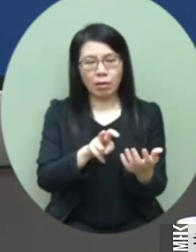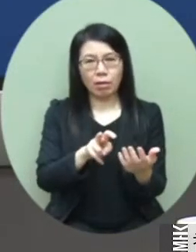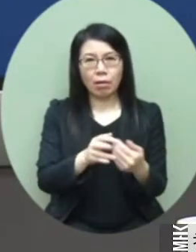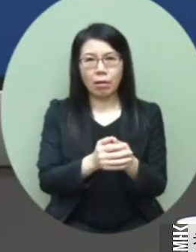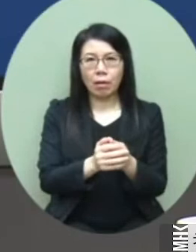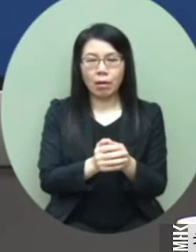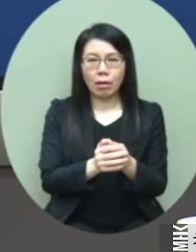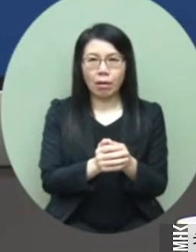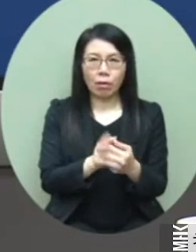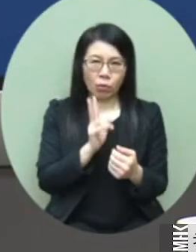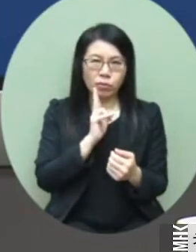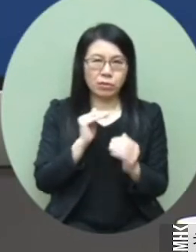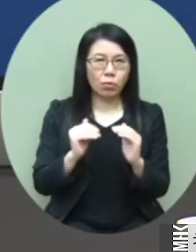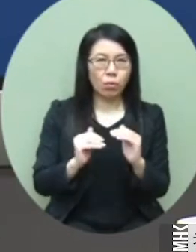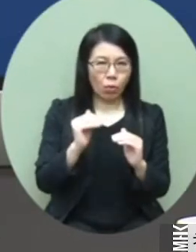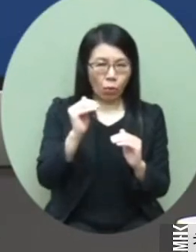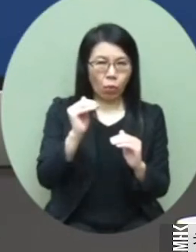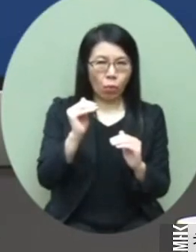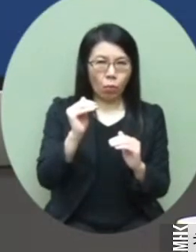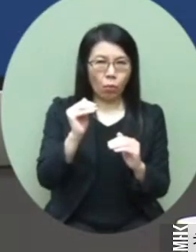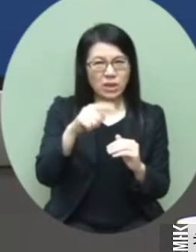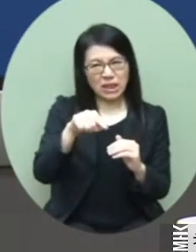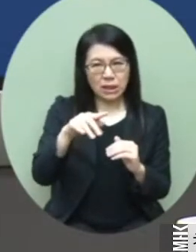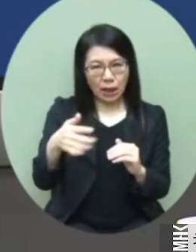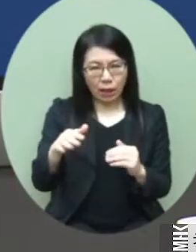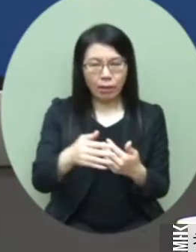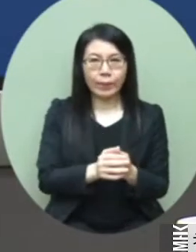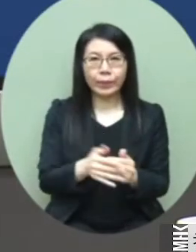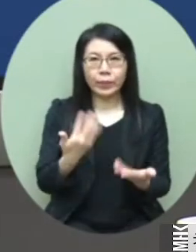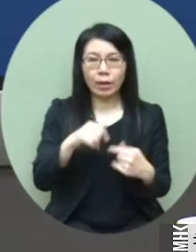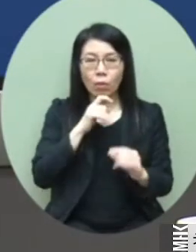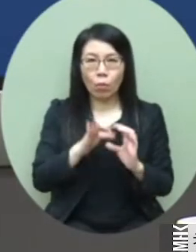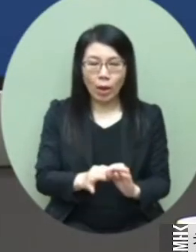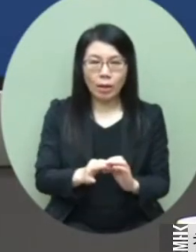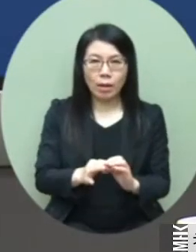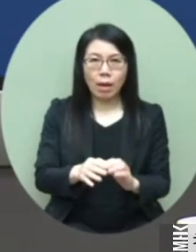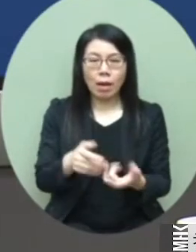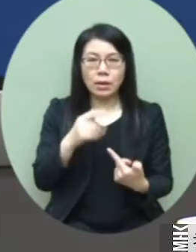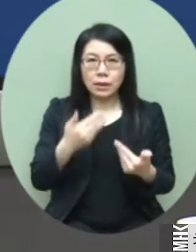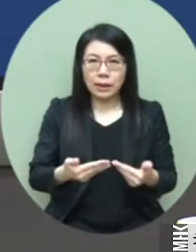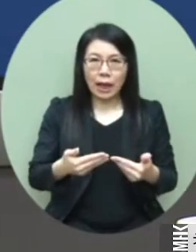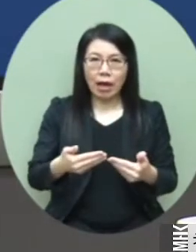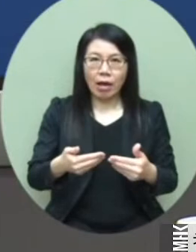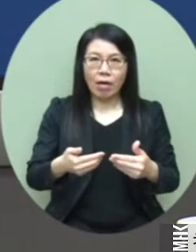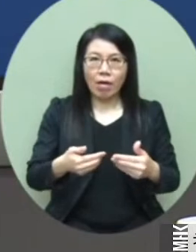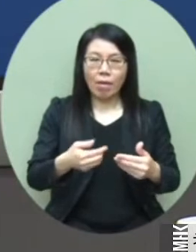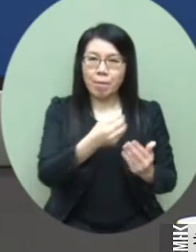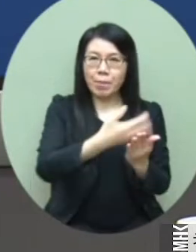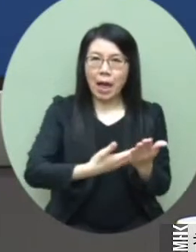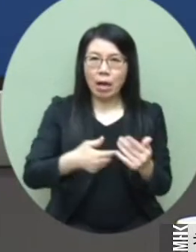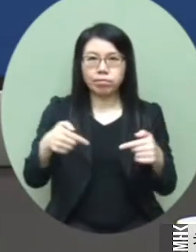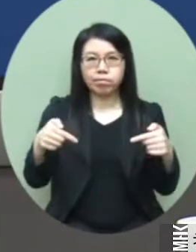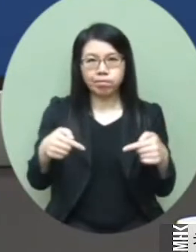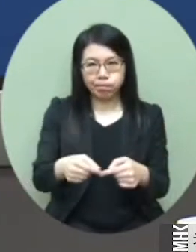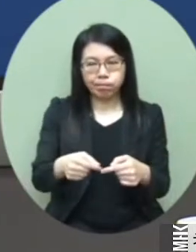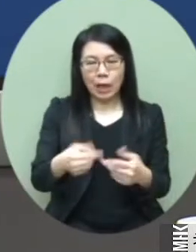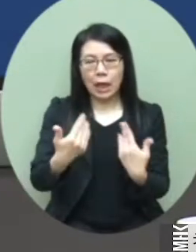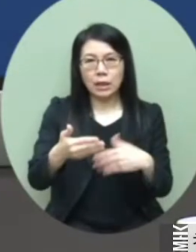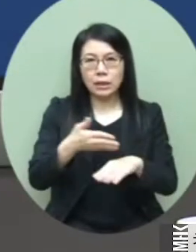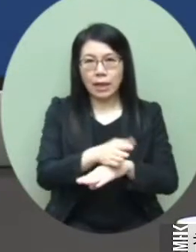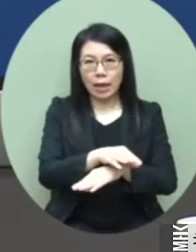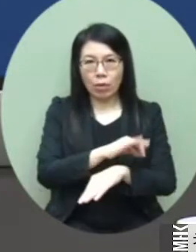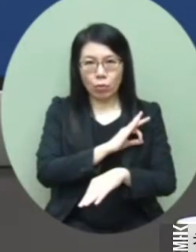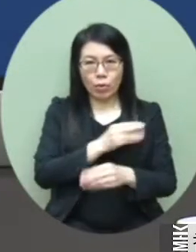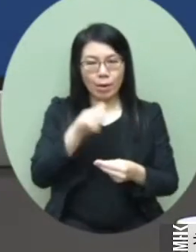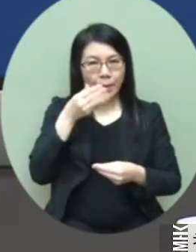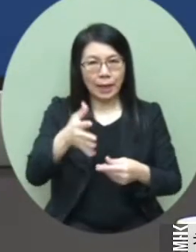but in absolute terms, they are still on a rather high level. So to